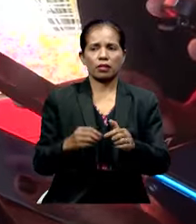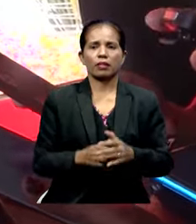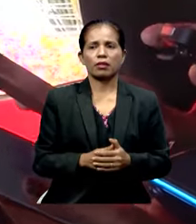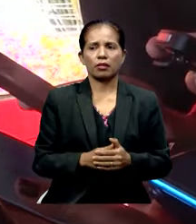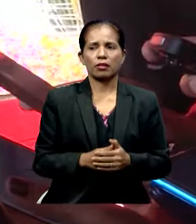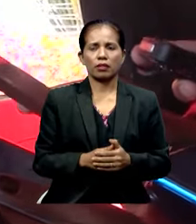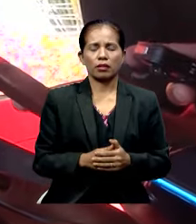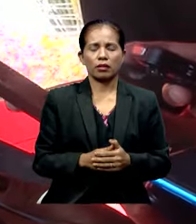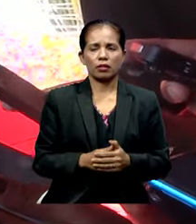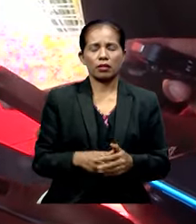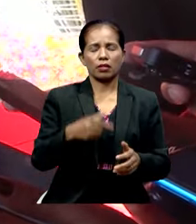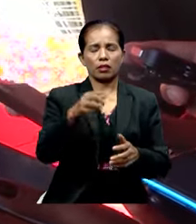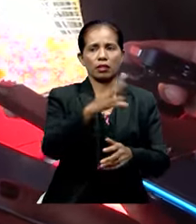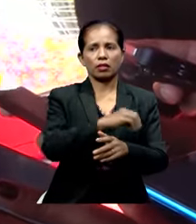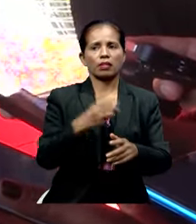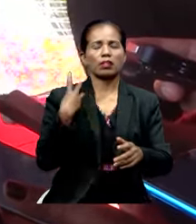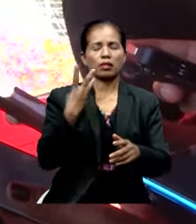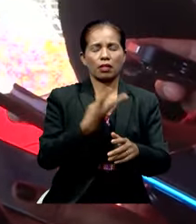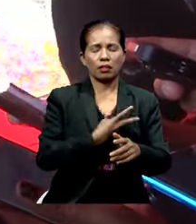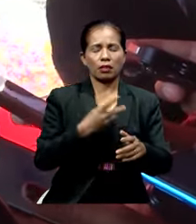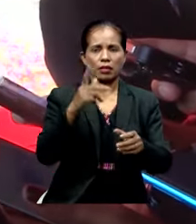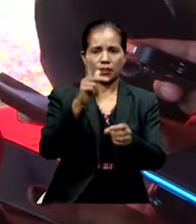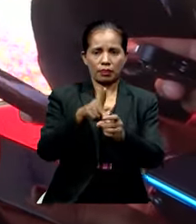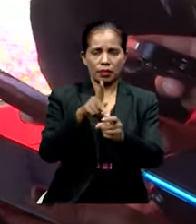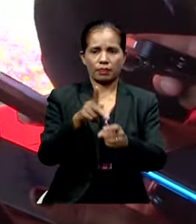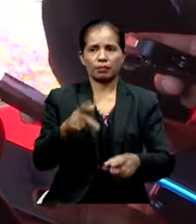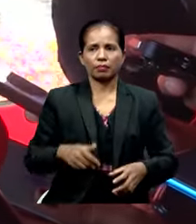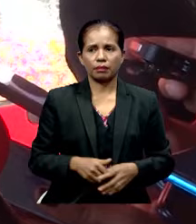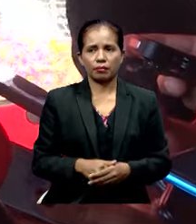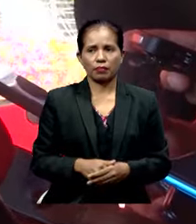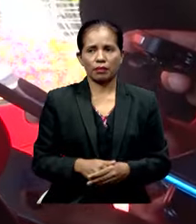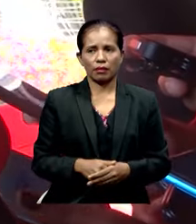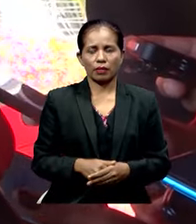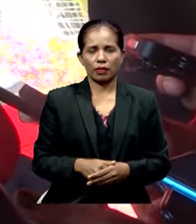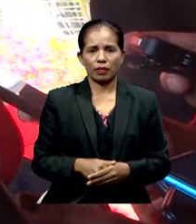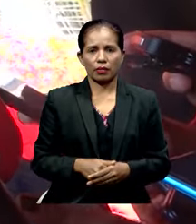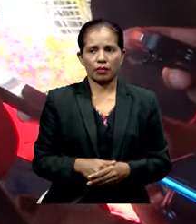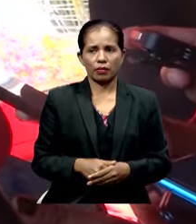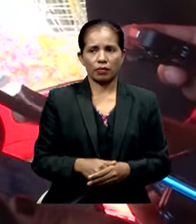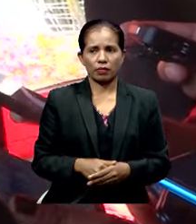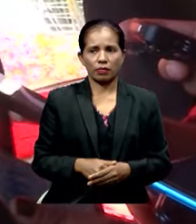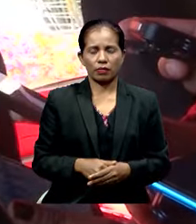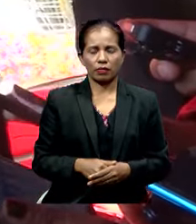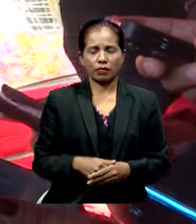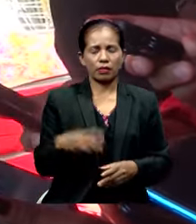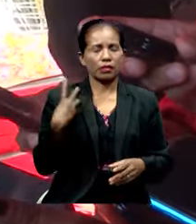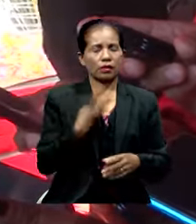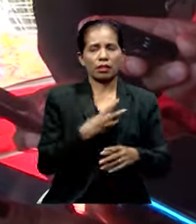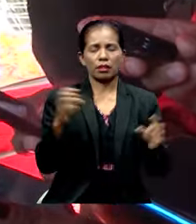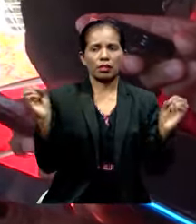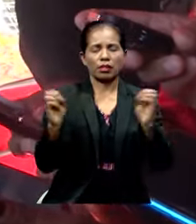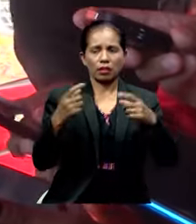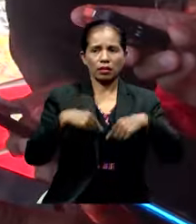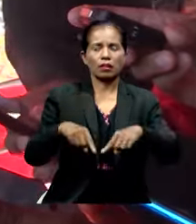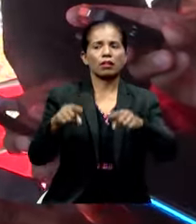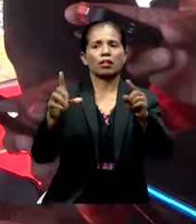due to our petroleum fund. Petroleum fund. If not, we have to go